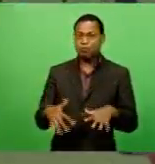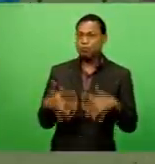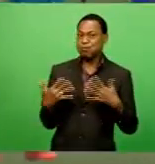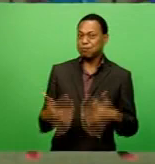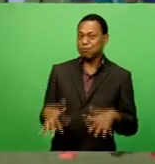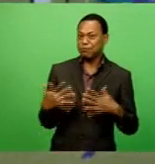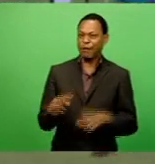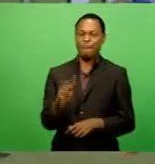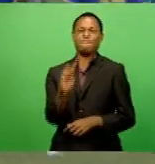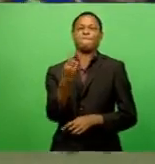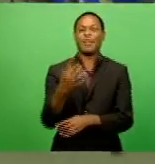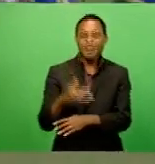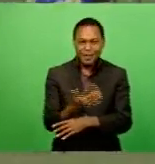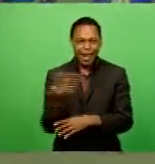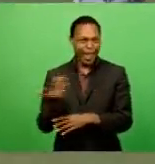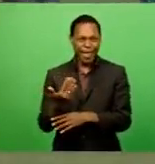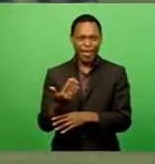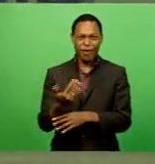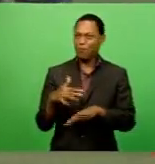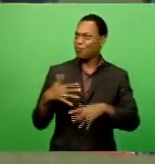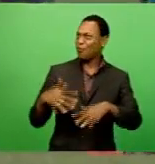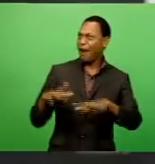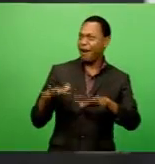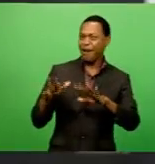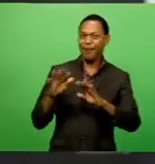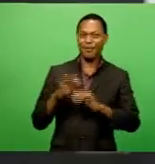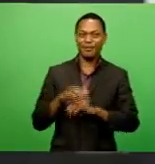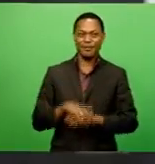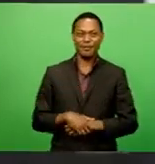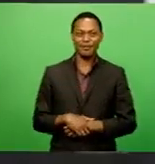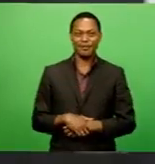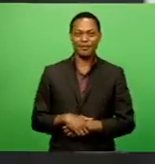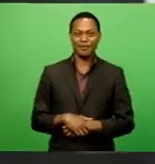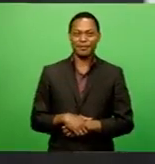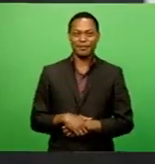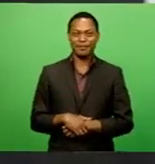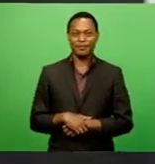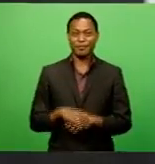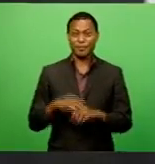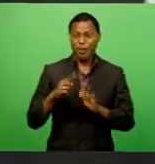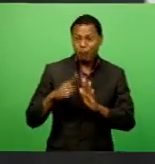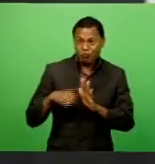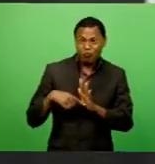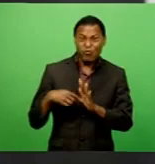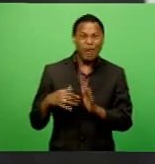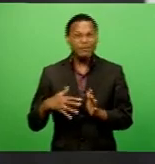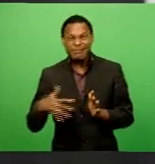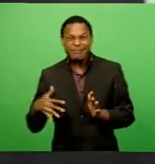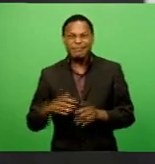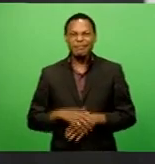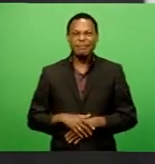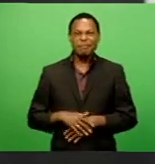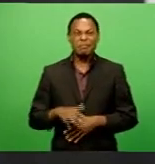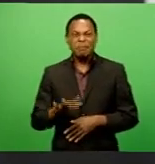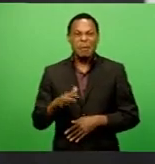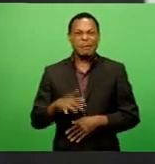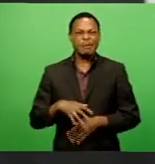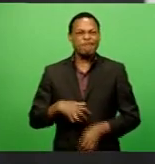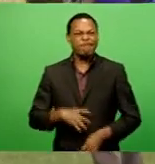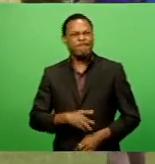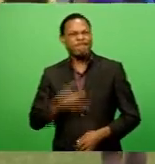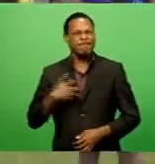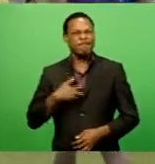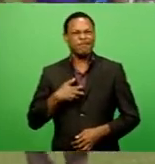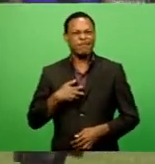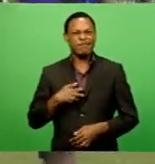the first day has been outstanding. Jerry, getting a little bit angry in the last game and, getting himself forward.